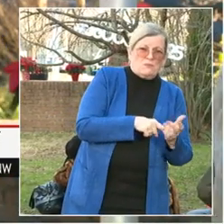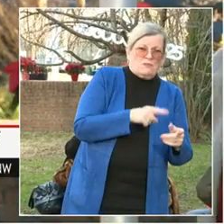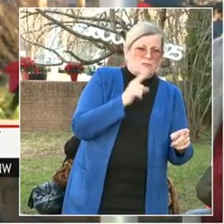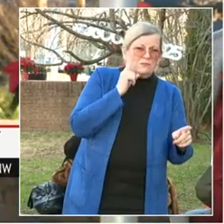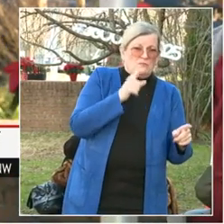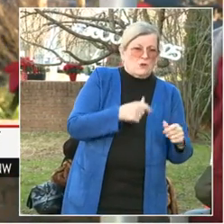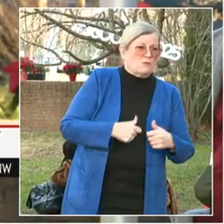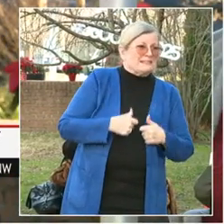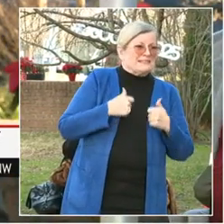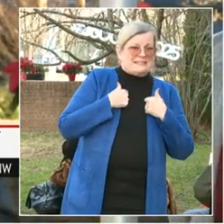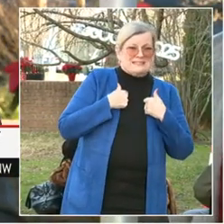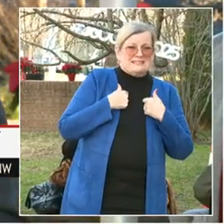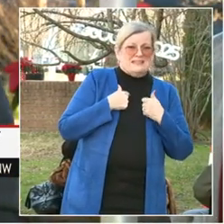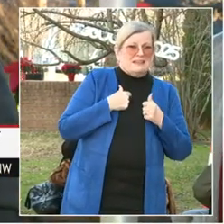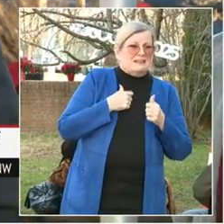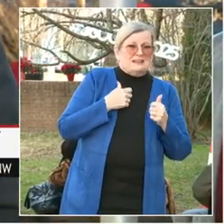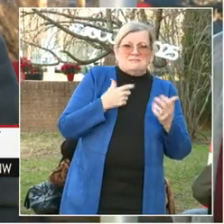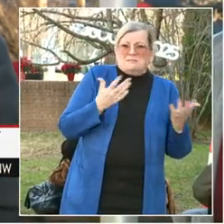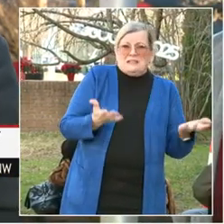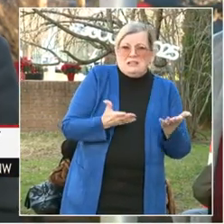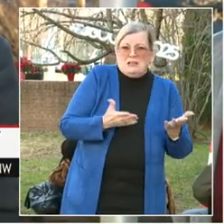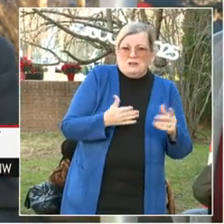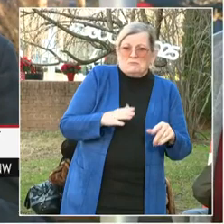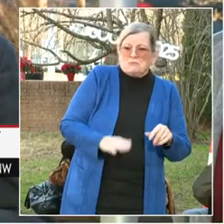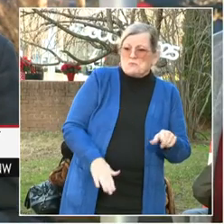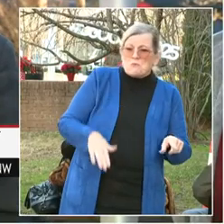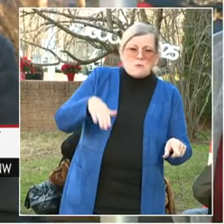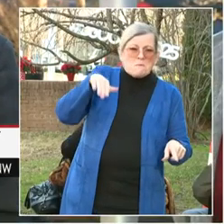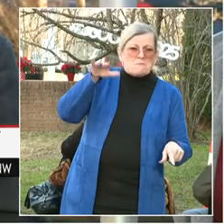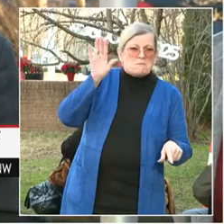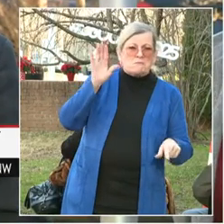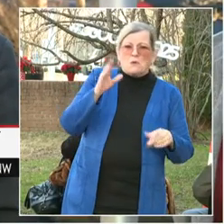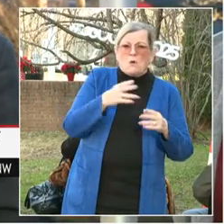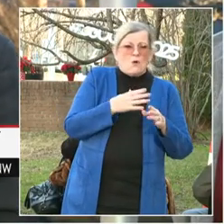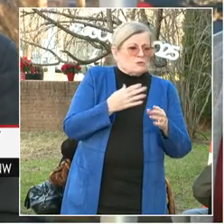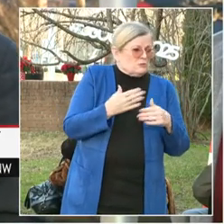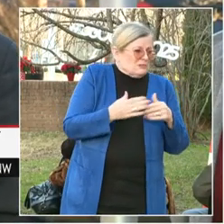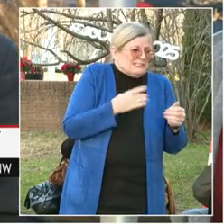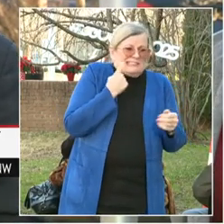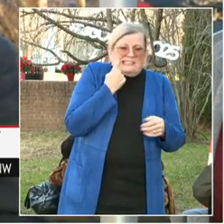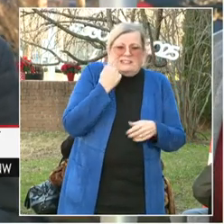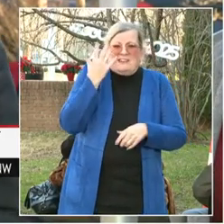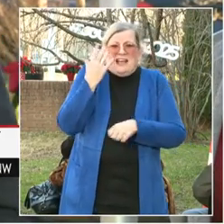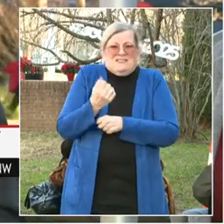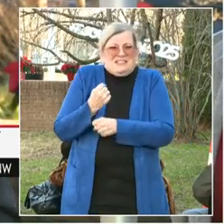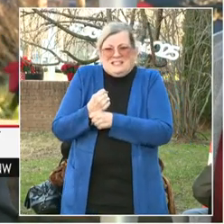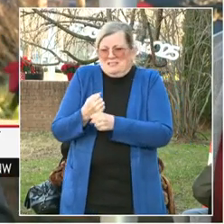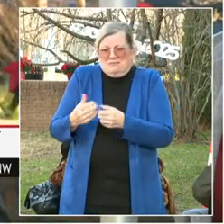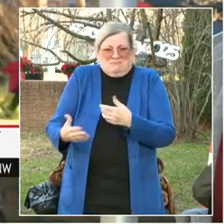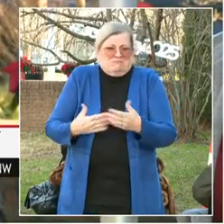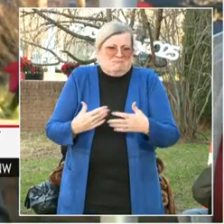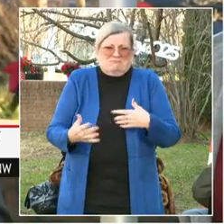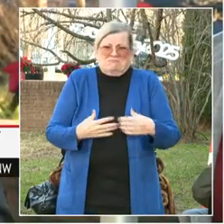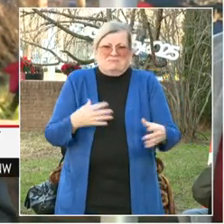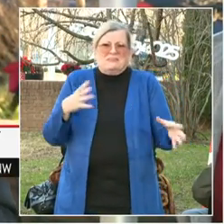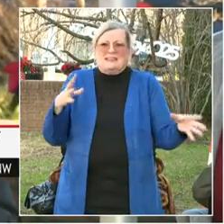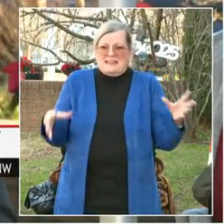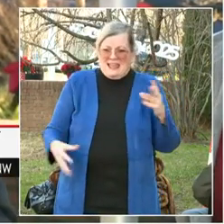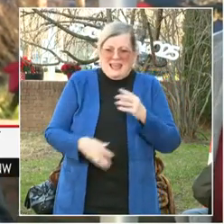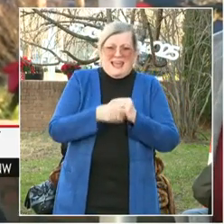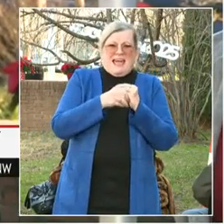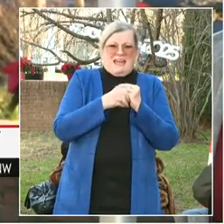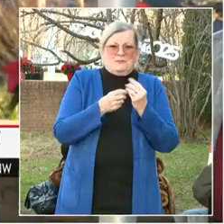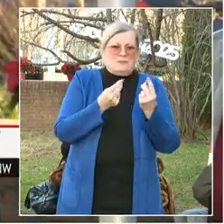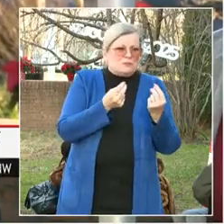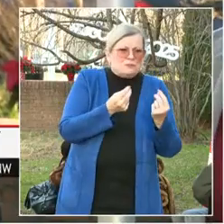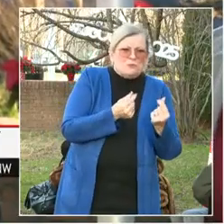their lives or for 5 minutes, as the mayor says. So this is another tool to add to what we already do. And again, thank you, Mayor Bowser, for the